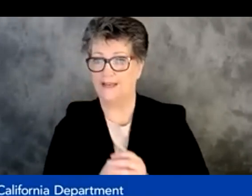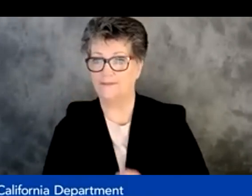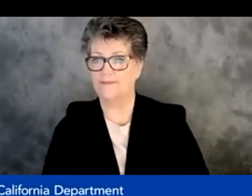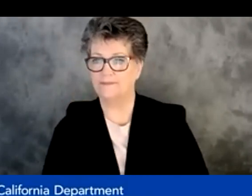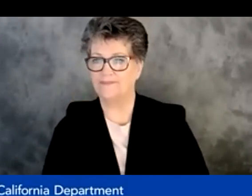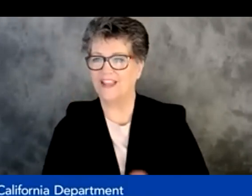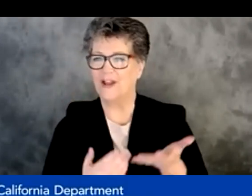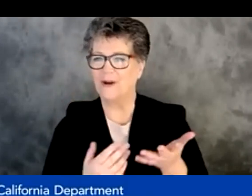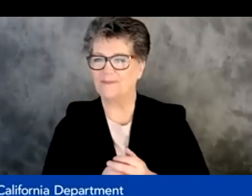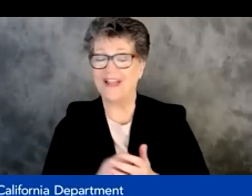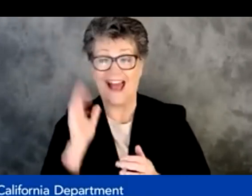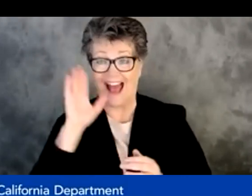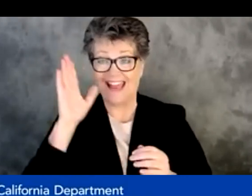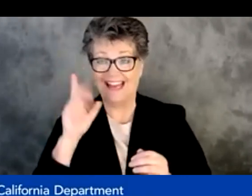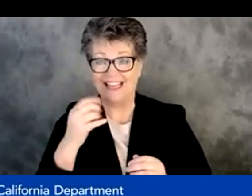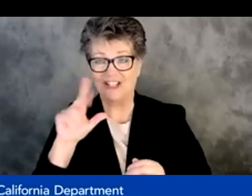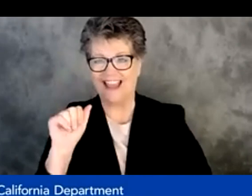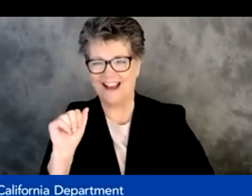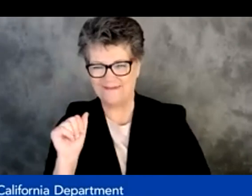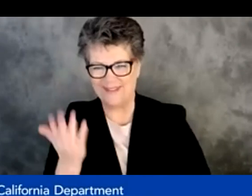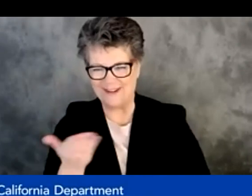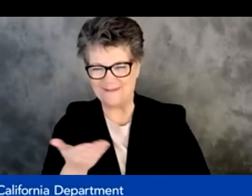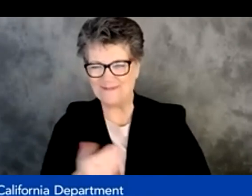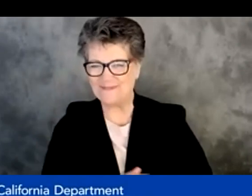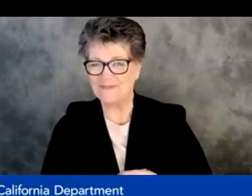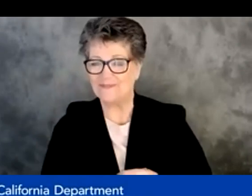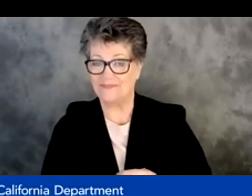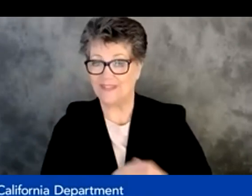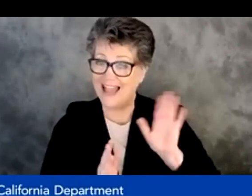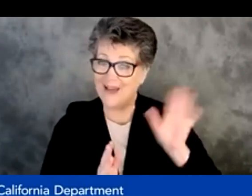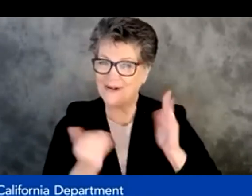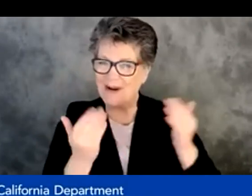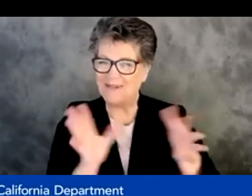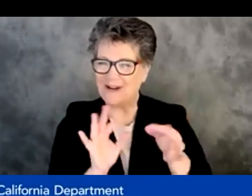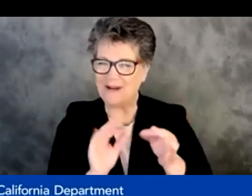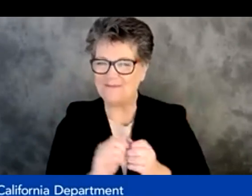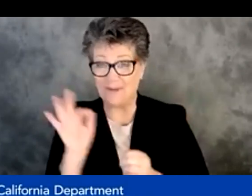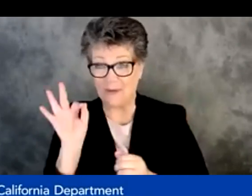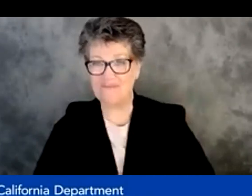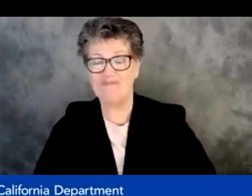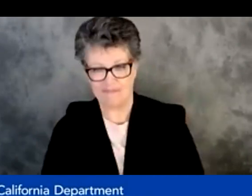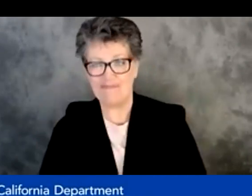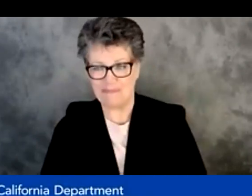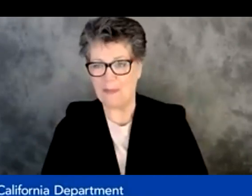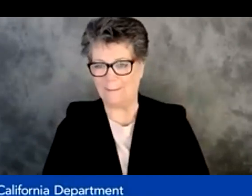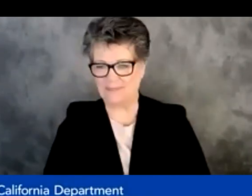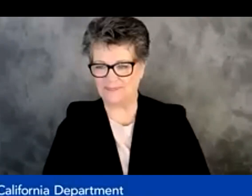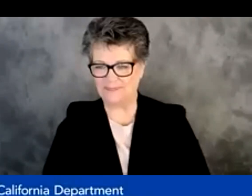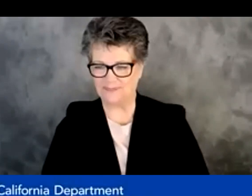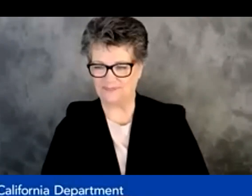There we go. Hi, this is Shella. Hi, go ahead. Can you hear me okay? Yes, go ahead. Okay,